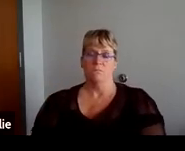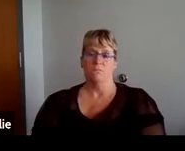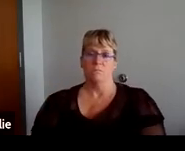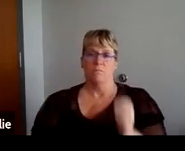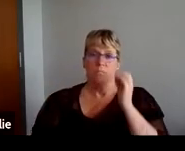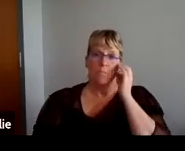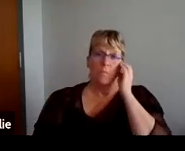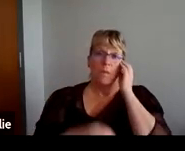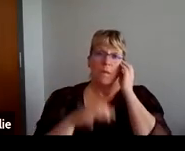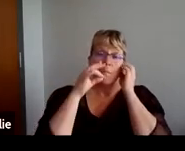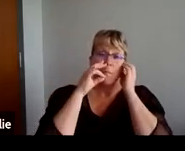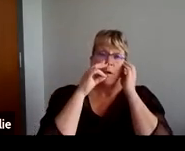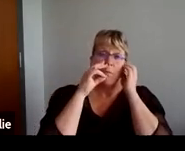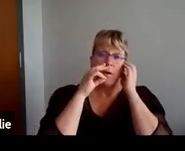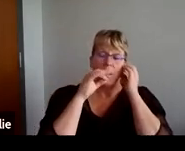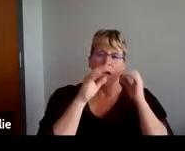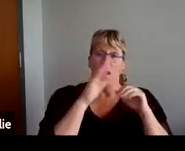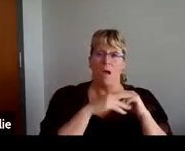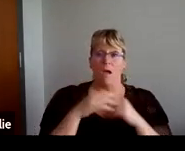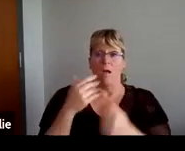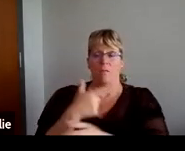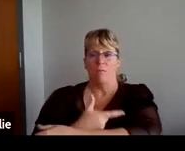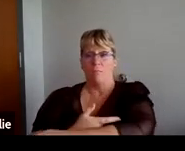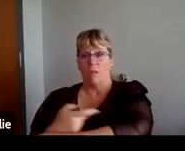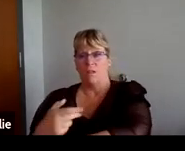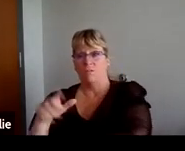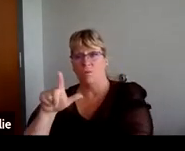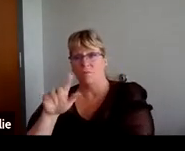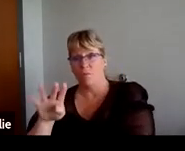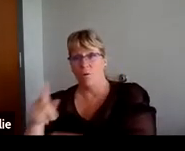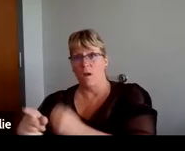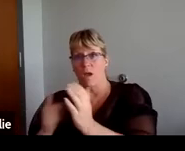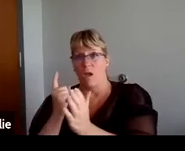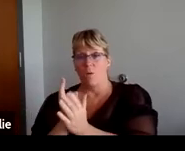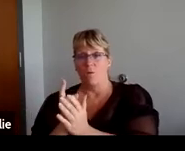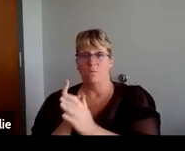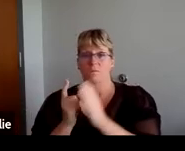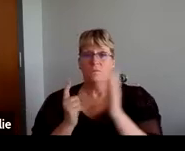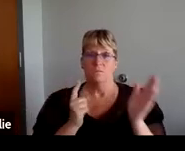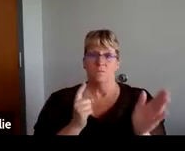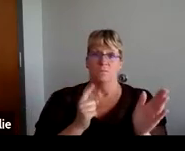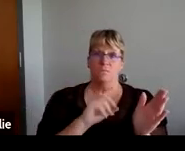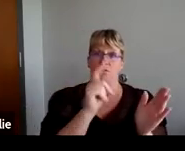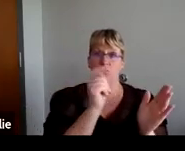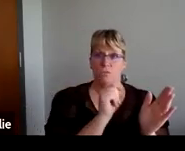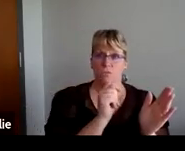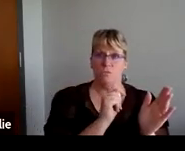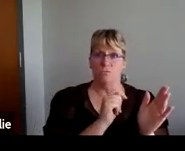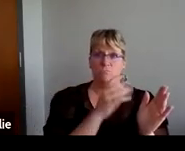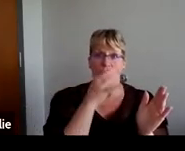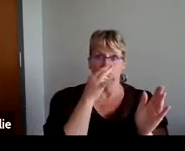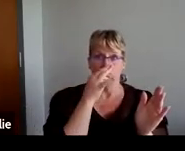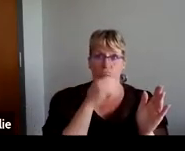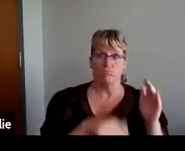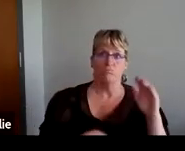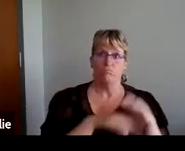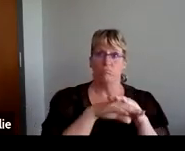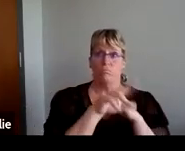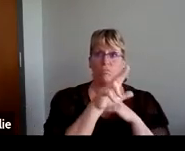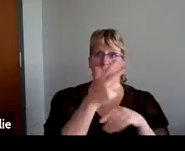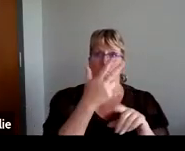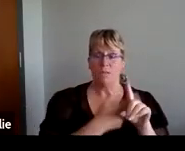Marijuana only lasts on a blood draw about 24 hours versus urine, which can be up to 3 months, give or